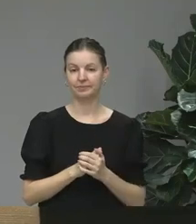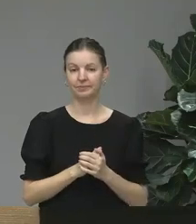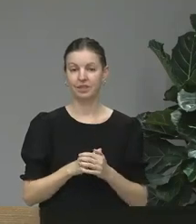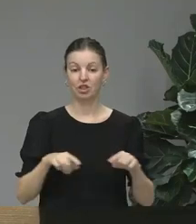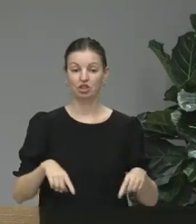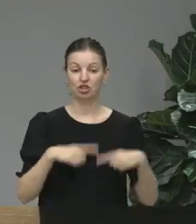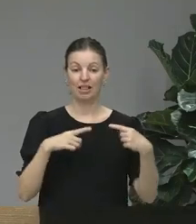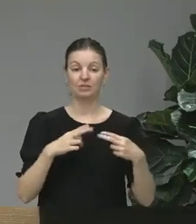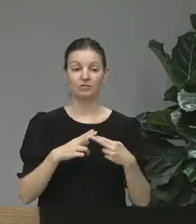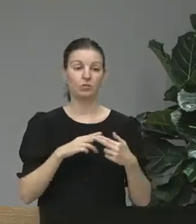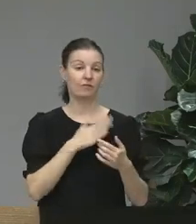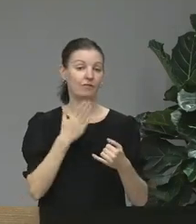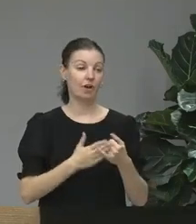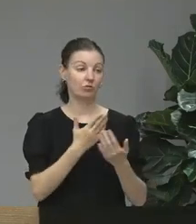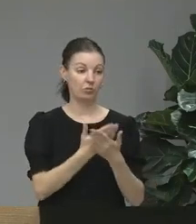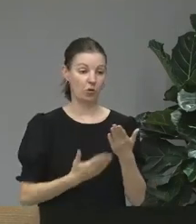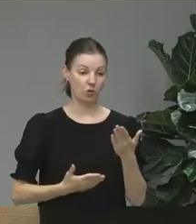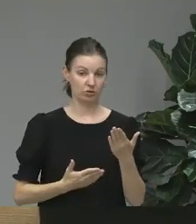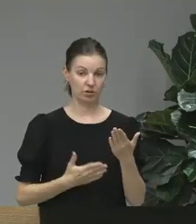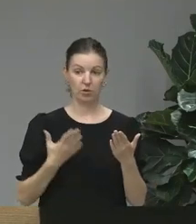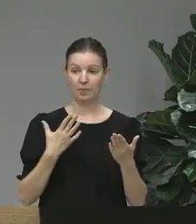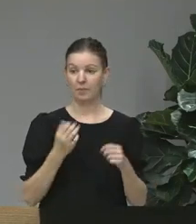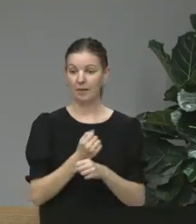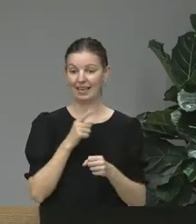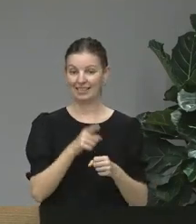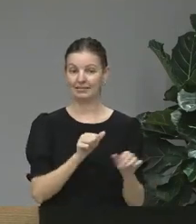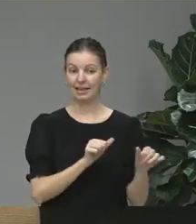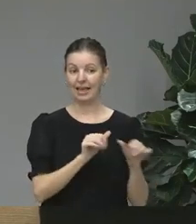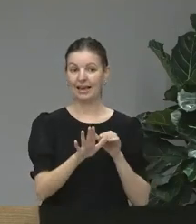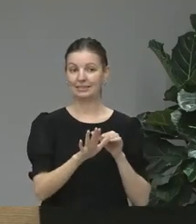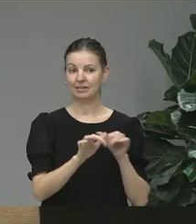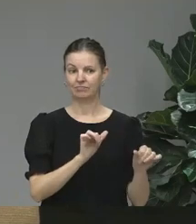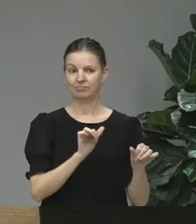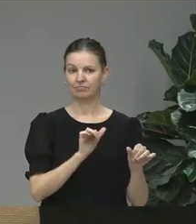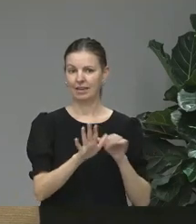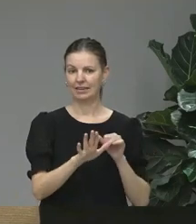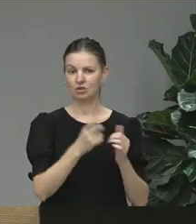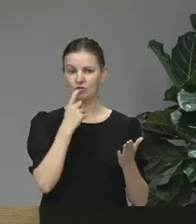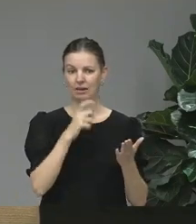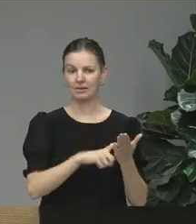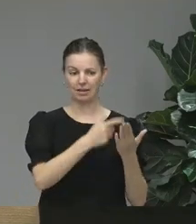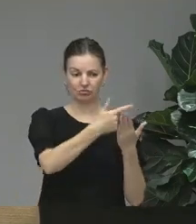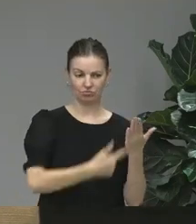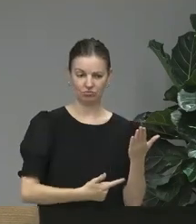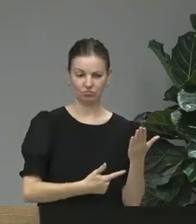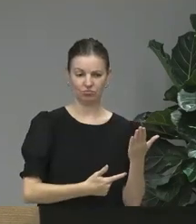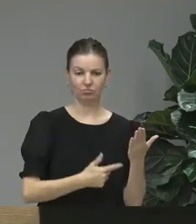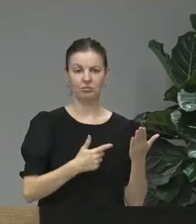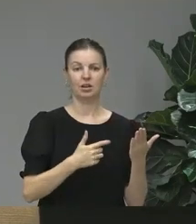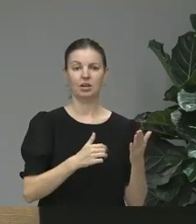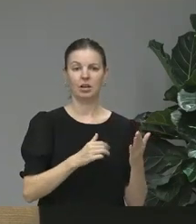final report really is to turn this really excellent set of machinery and recommendations in areas